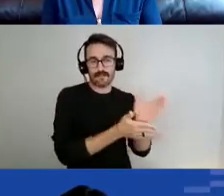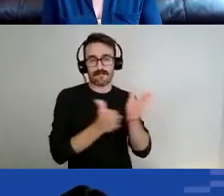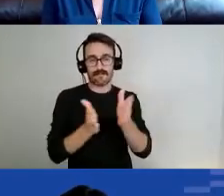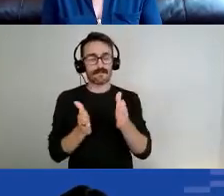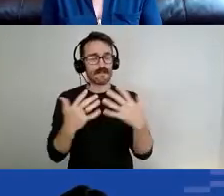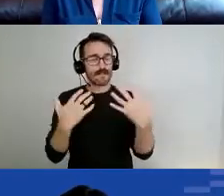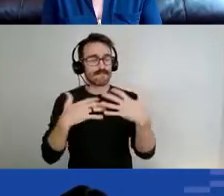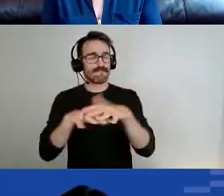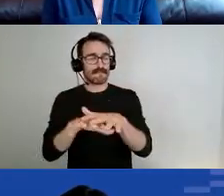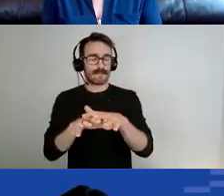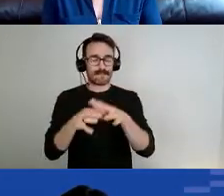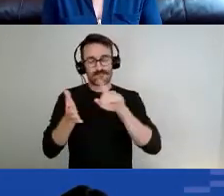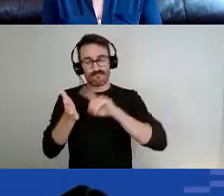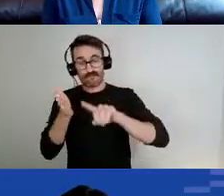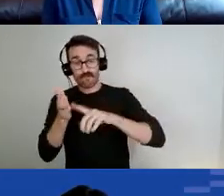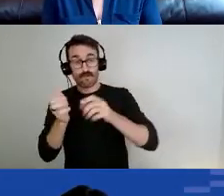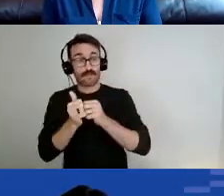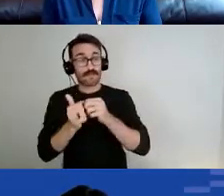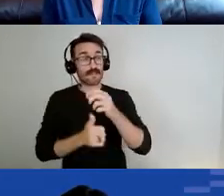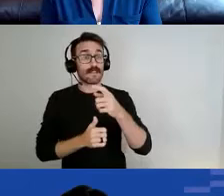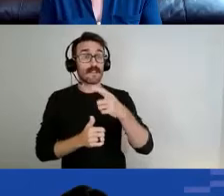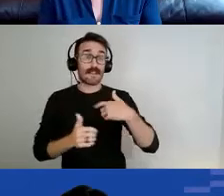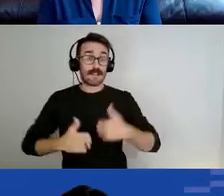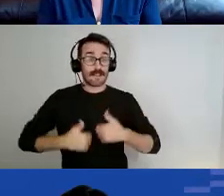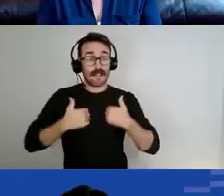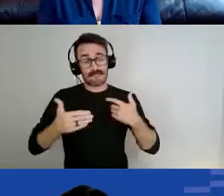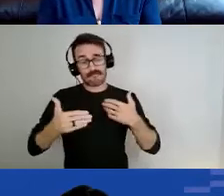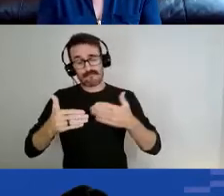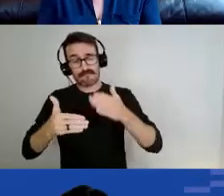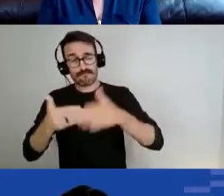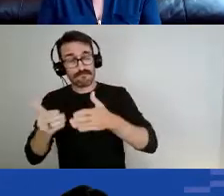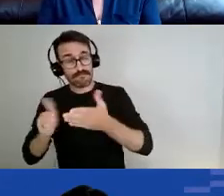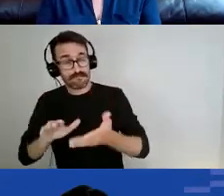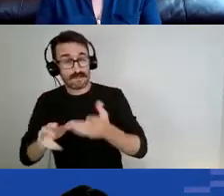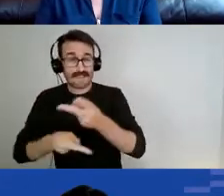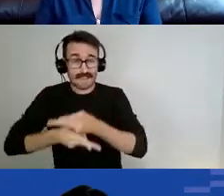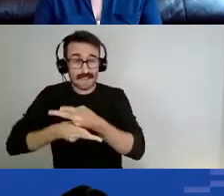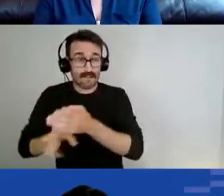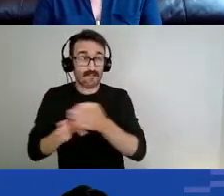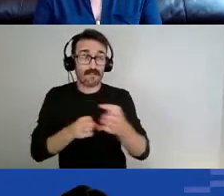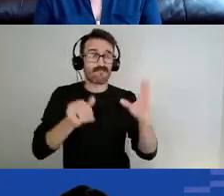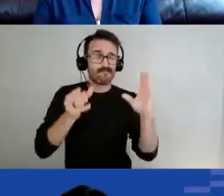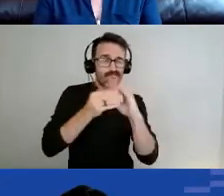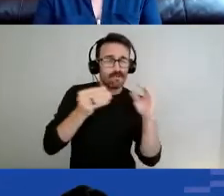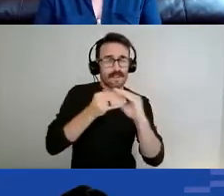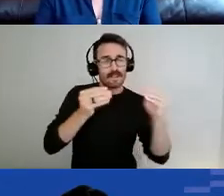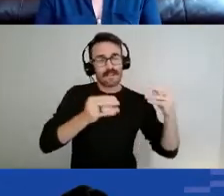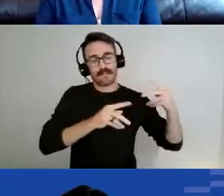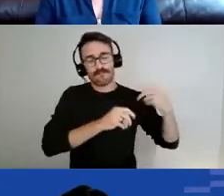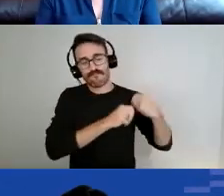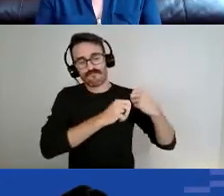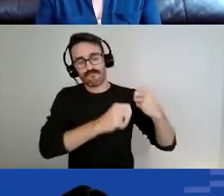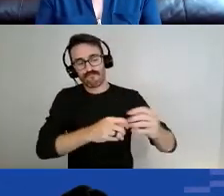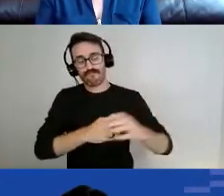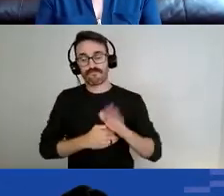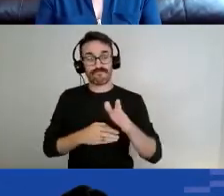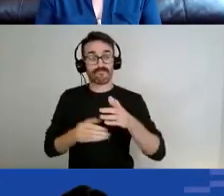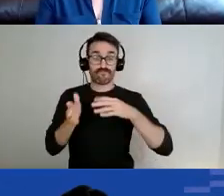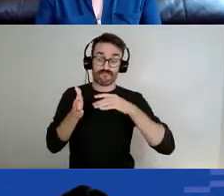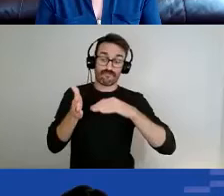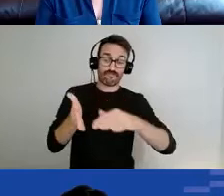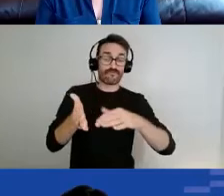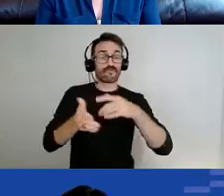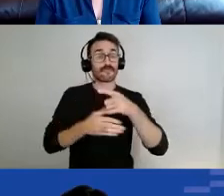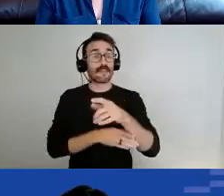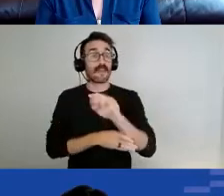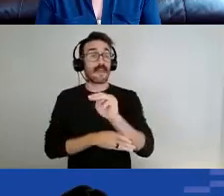on palliative care, end-of-life care, and intergenerational storytelling. Celeste earned an MA in Anthropology and